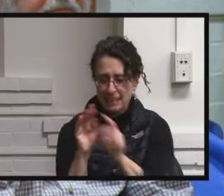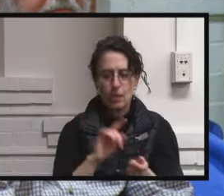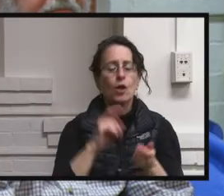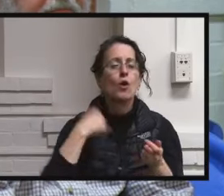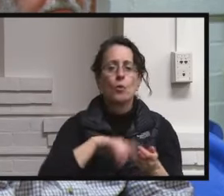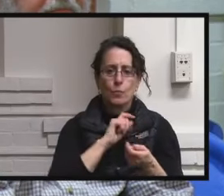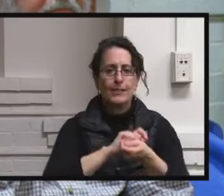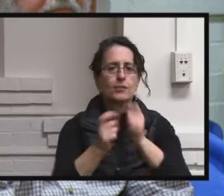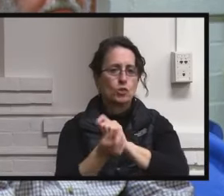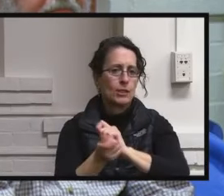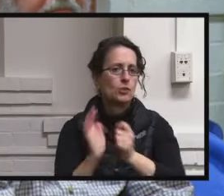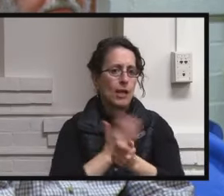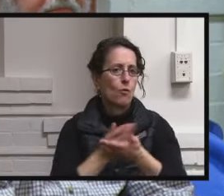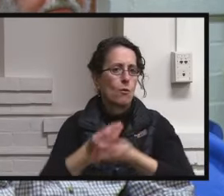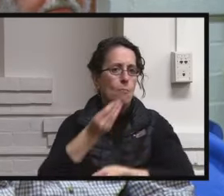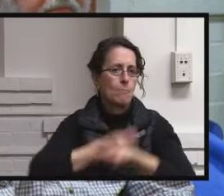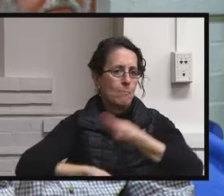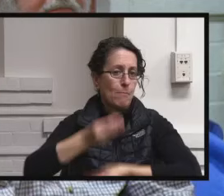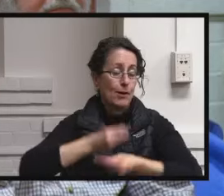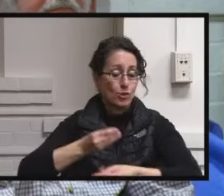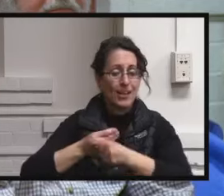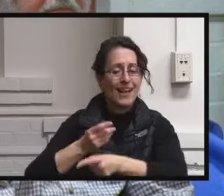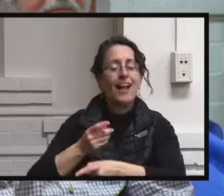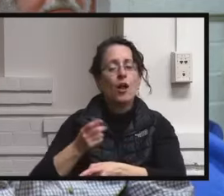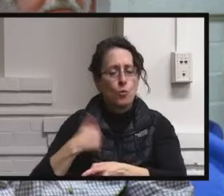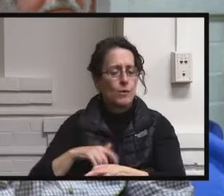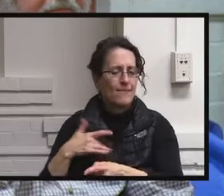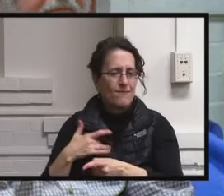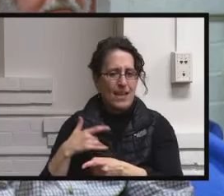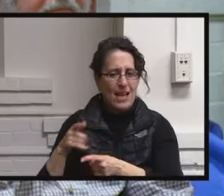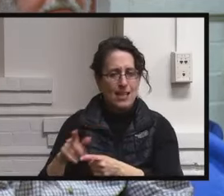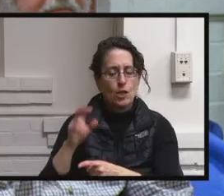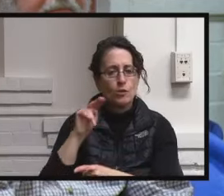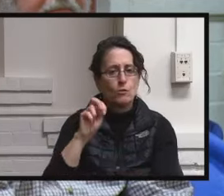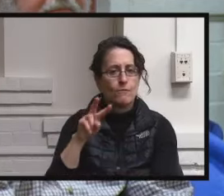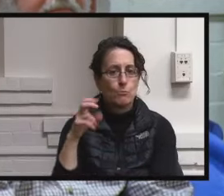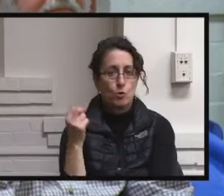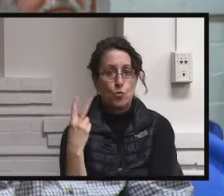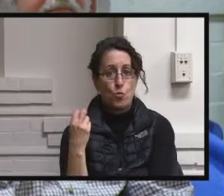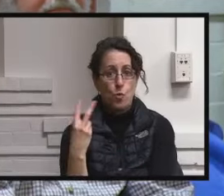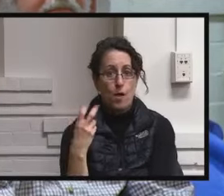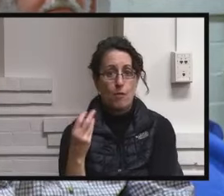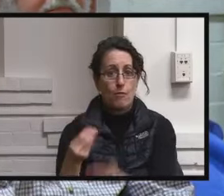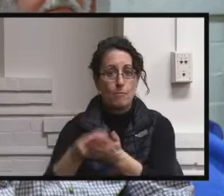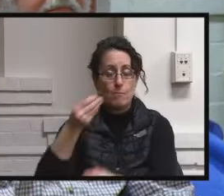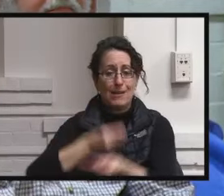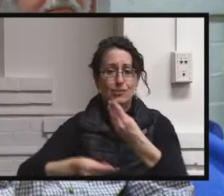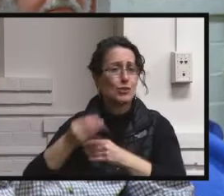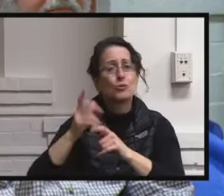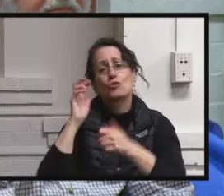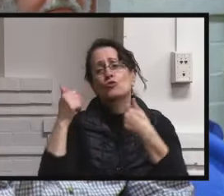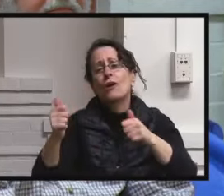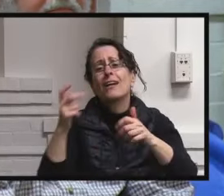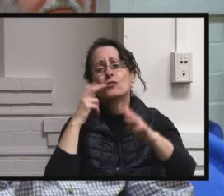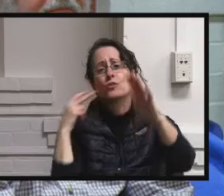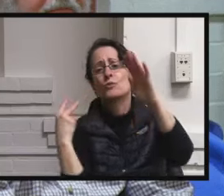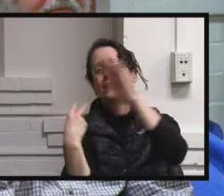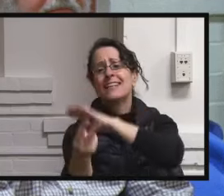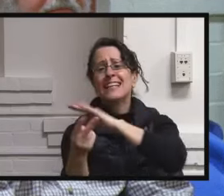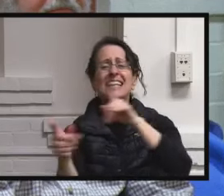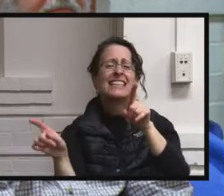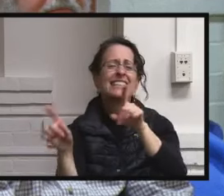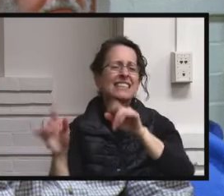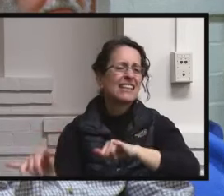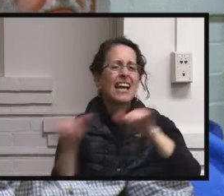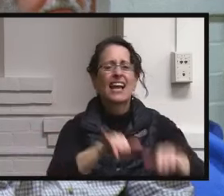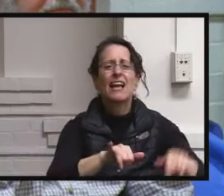budget to more accurately represent what we thought with our crystal ball, like you'd going to be doing for your FY17